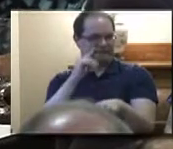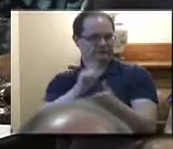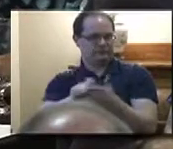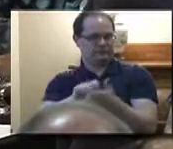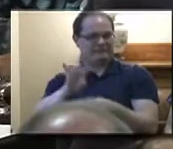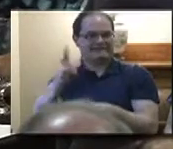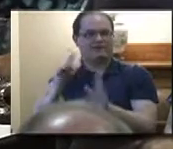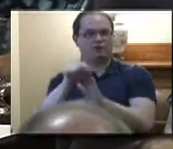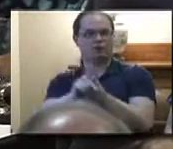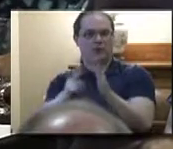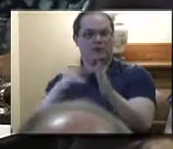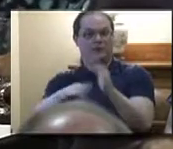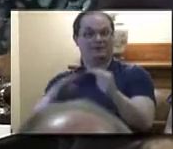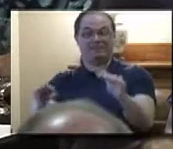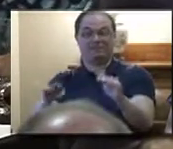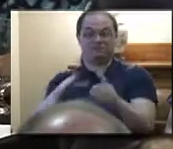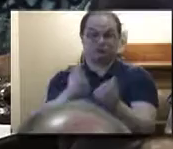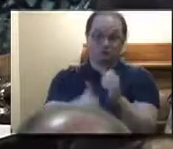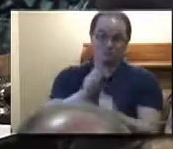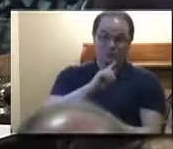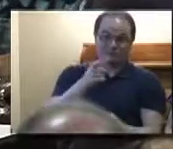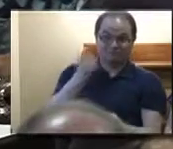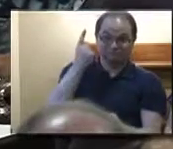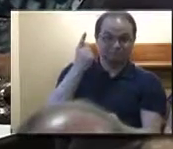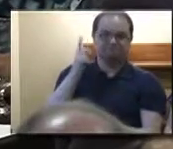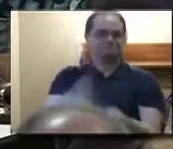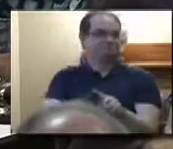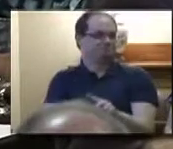level. And so most deaf people can't read it.